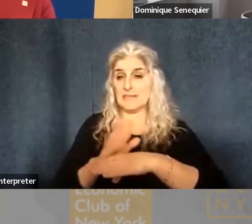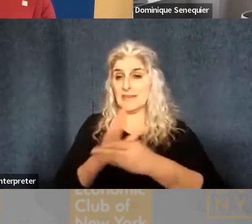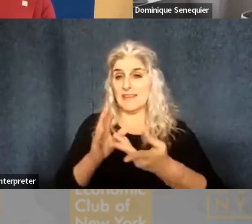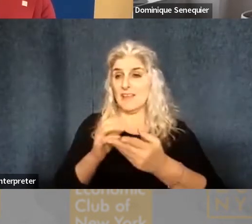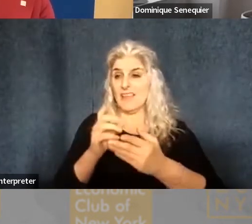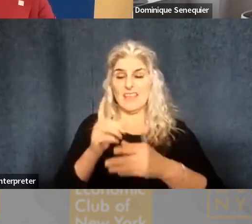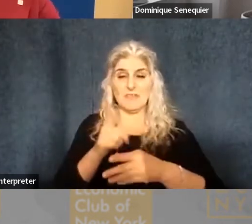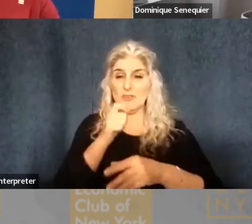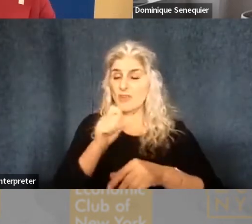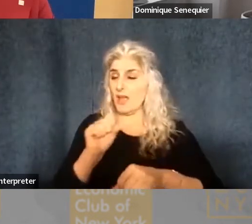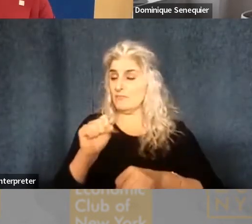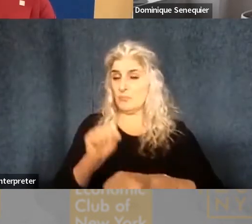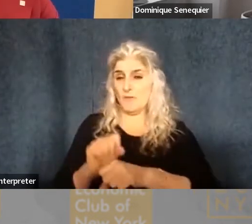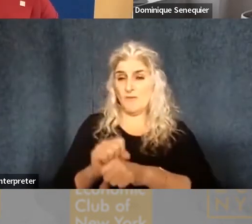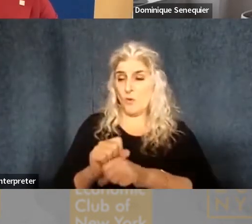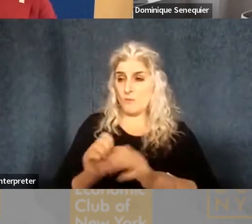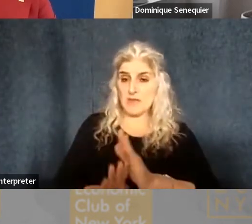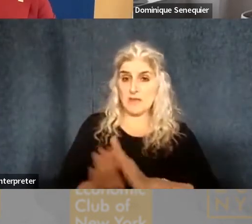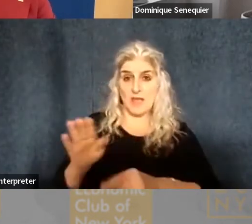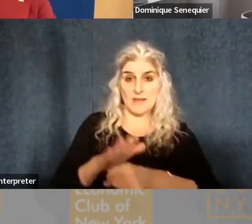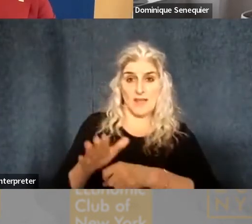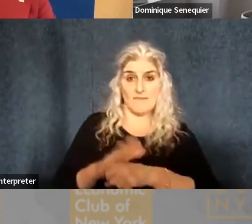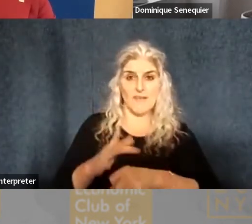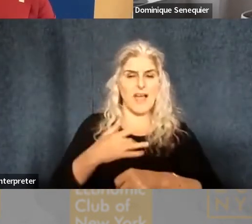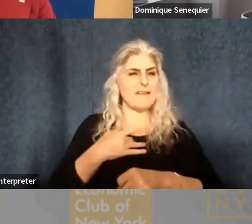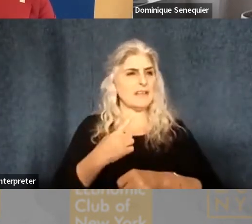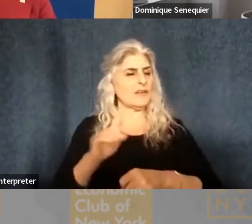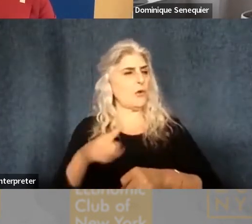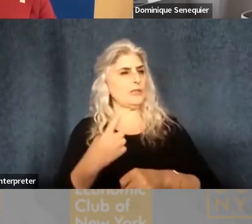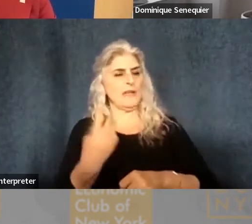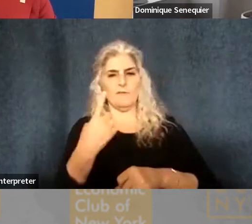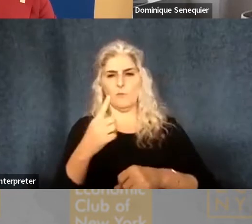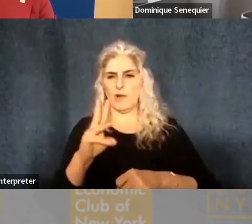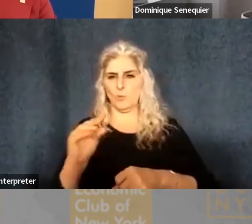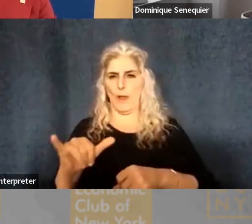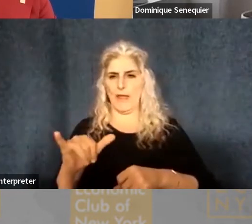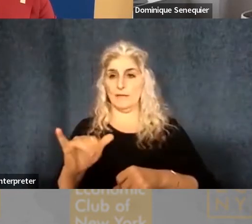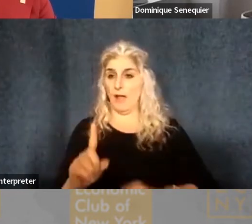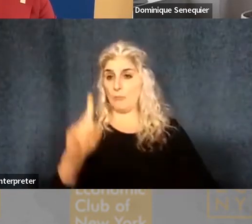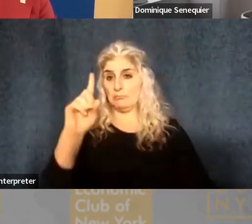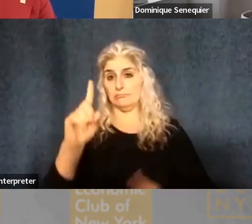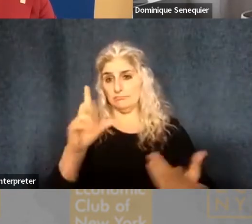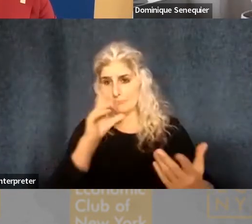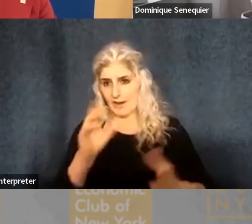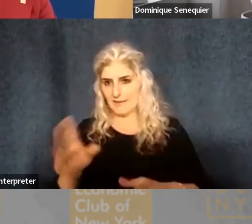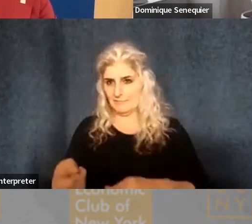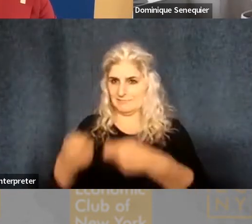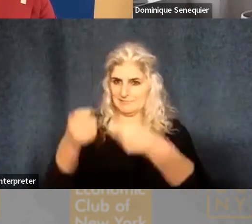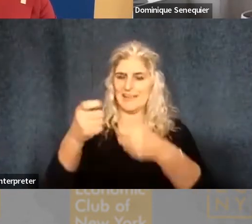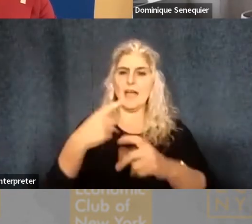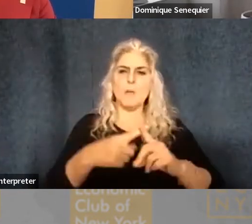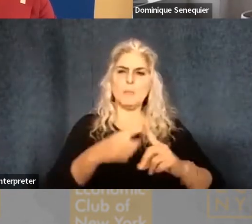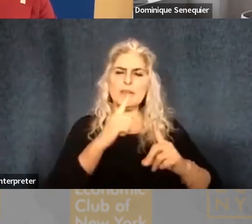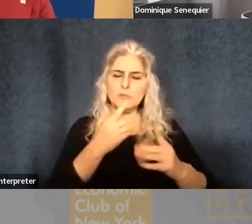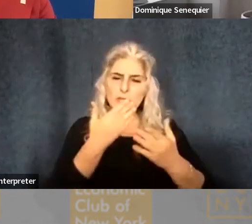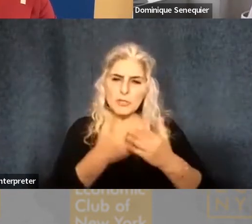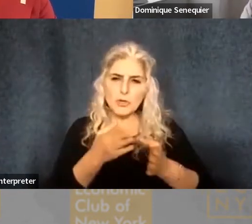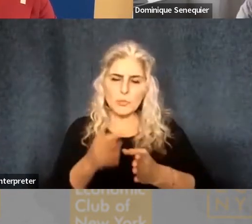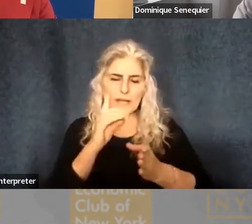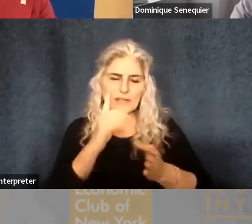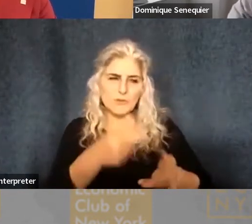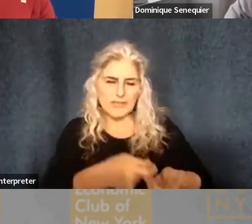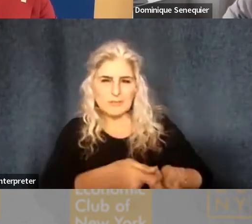to go down any further. So why not? And then third, it was really the opportunity to bring in my own management team. There were a lot of